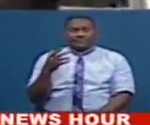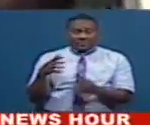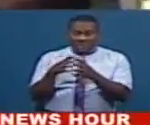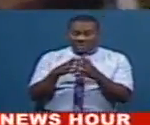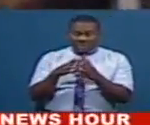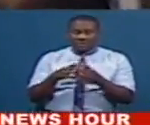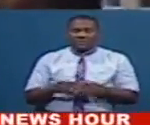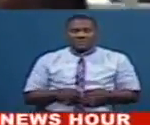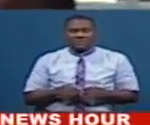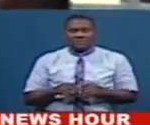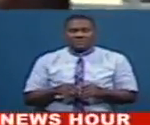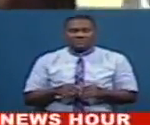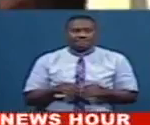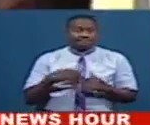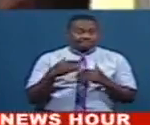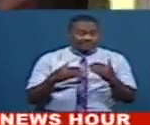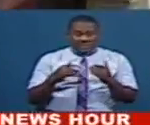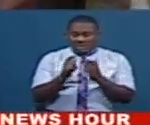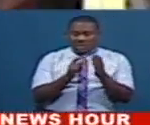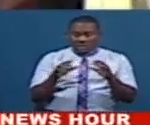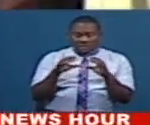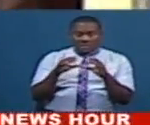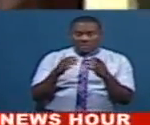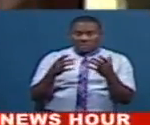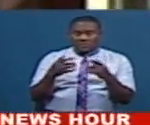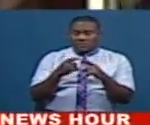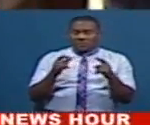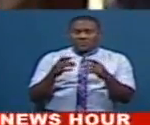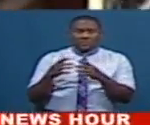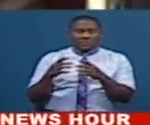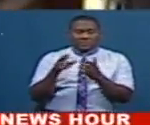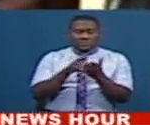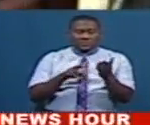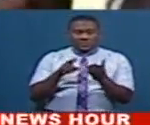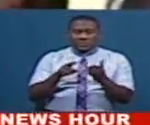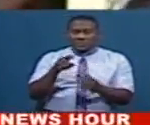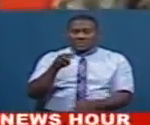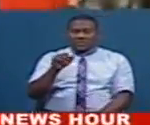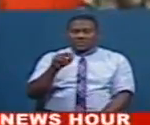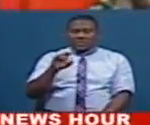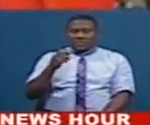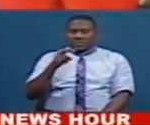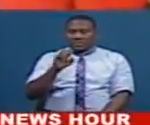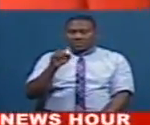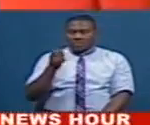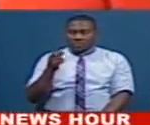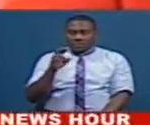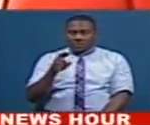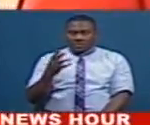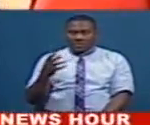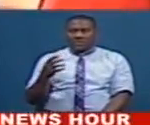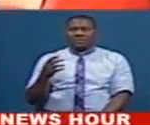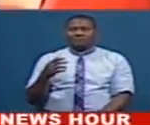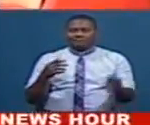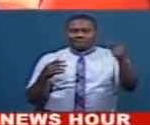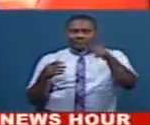the United Kingdom. Later, he received his law certificate from the University of Manchester and was called to the Lincoln's Inn